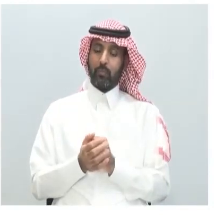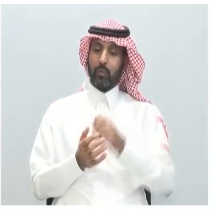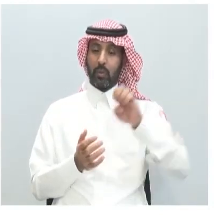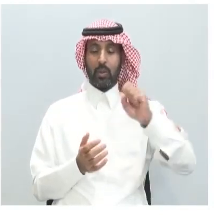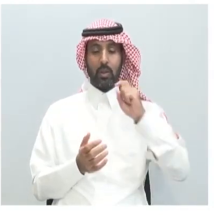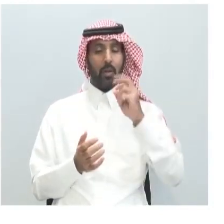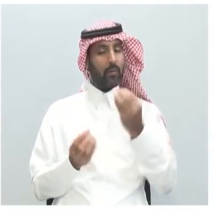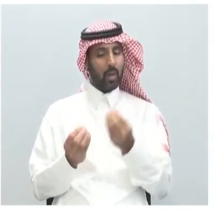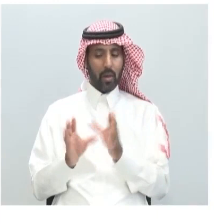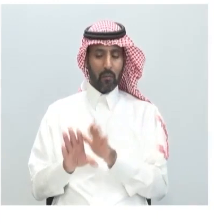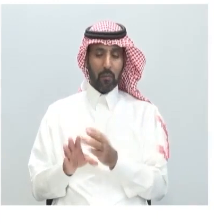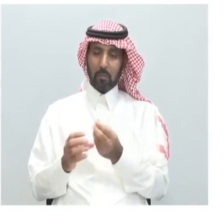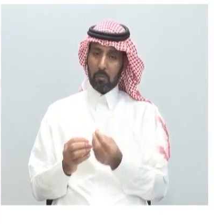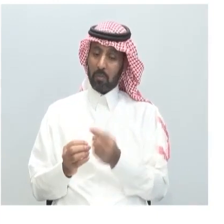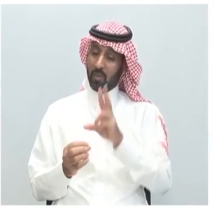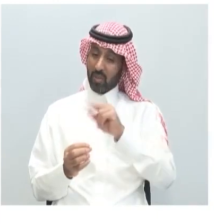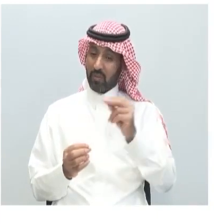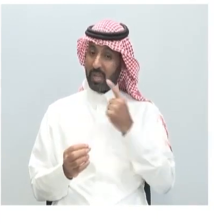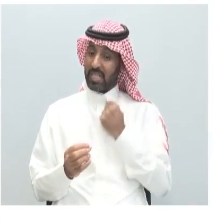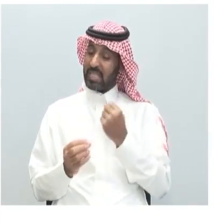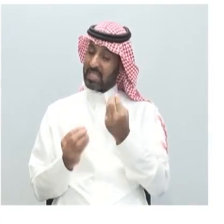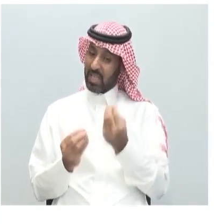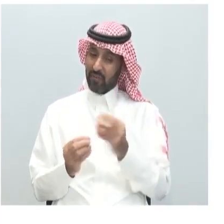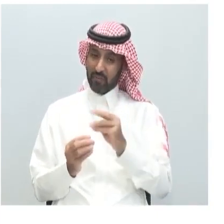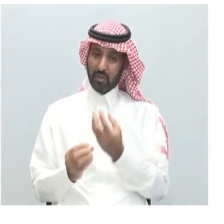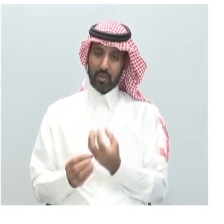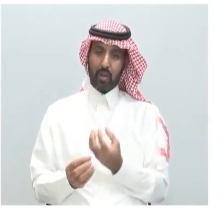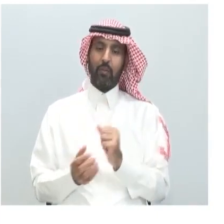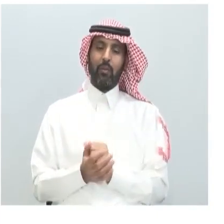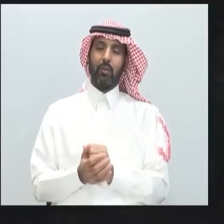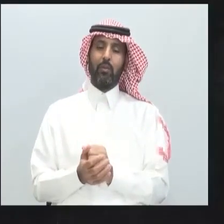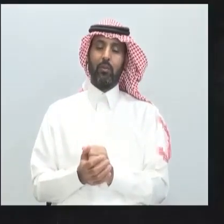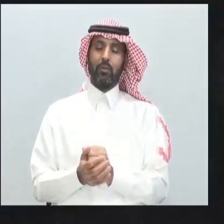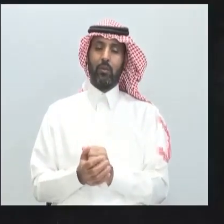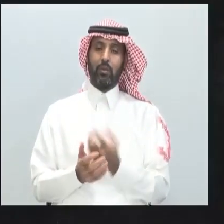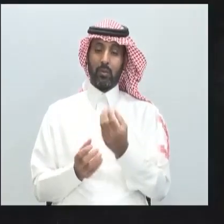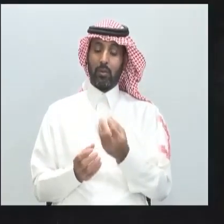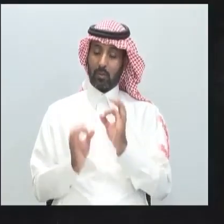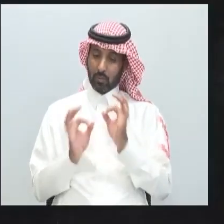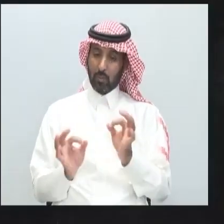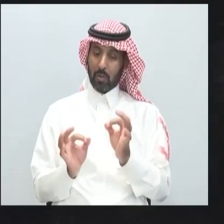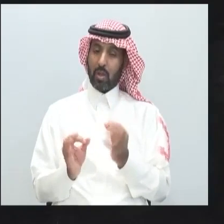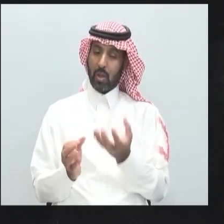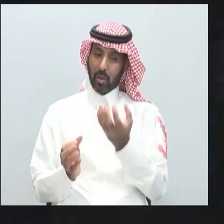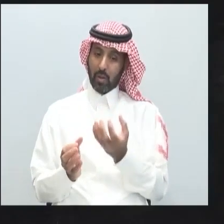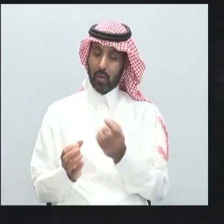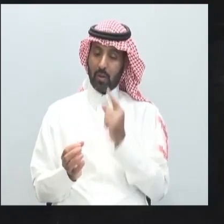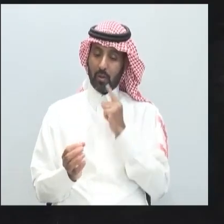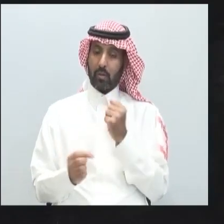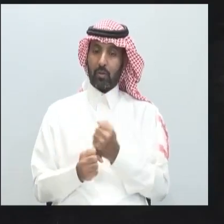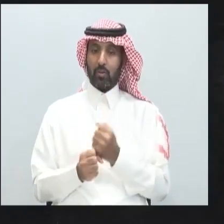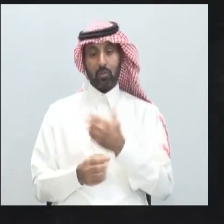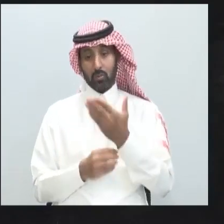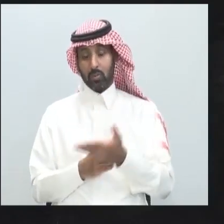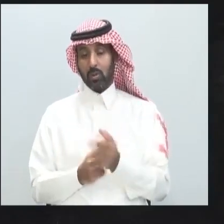Enough means sufficient, the amount of something that is needed. So enough, it means the perfect amount to do